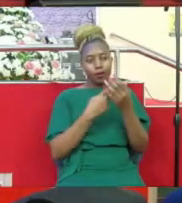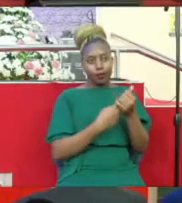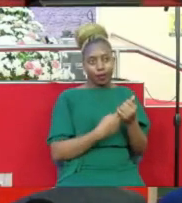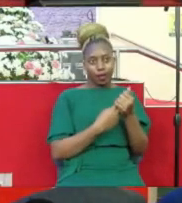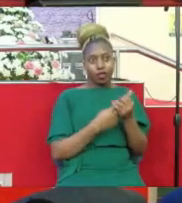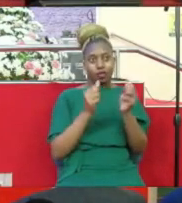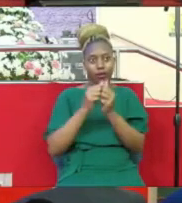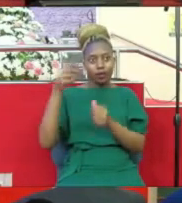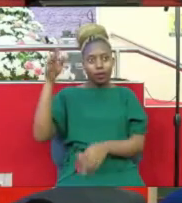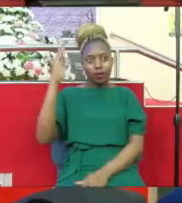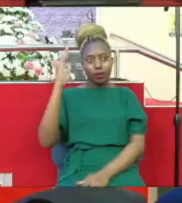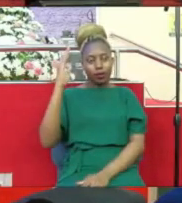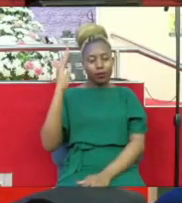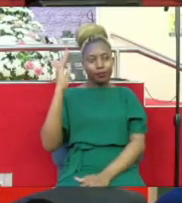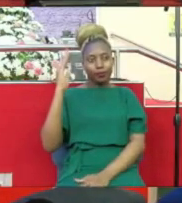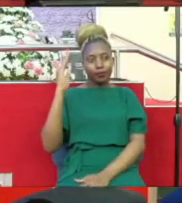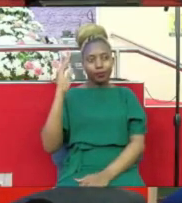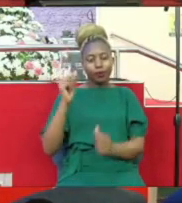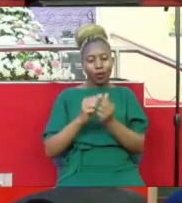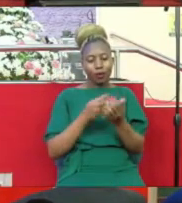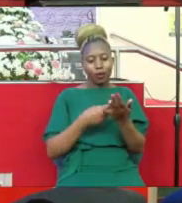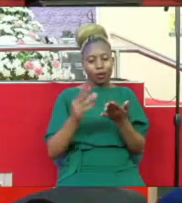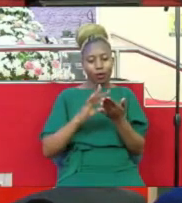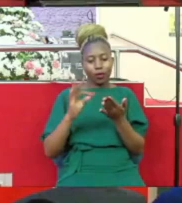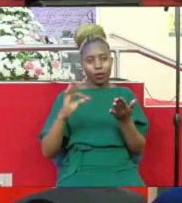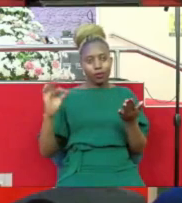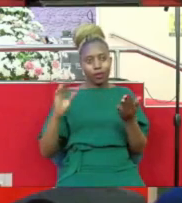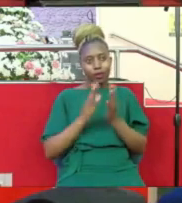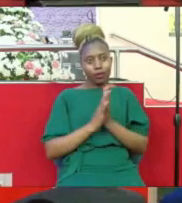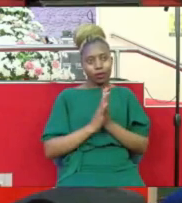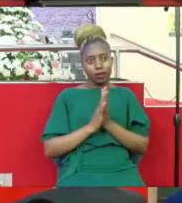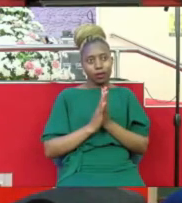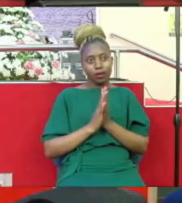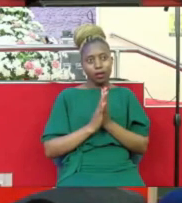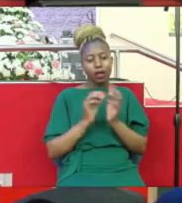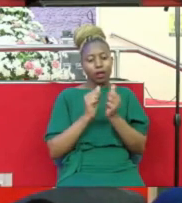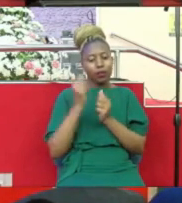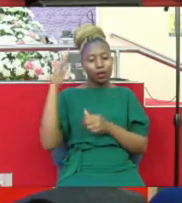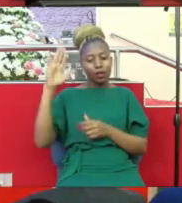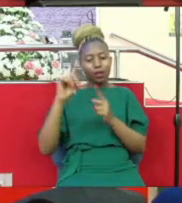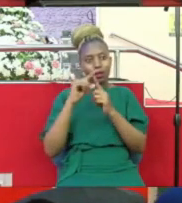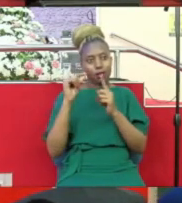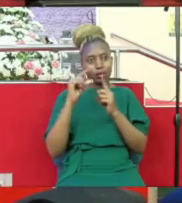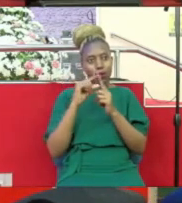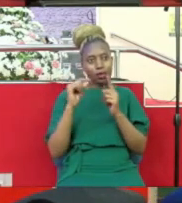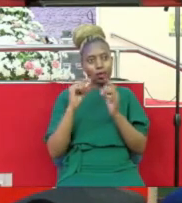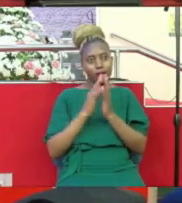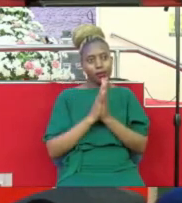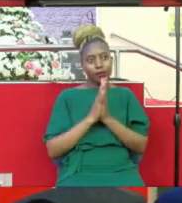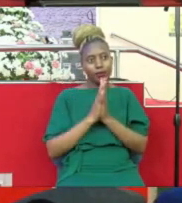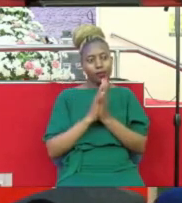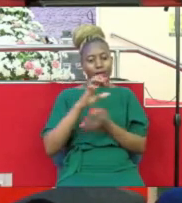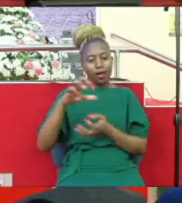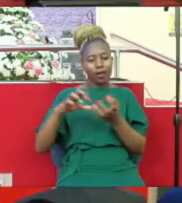with God, with the Holy Spirit, and with His word, and mix it